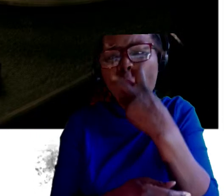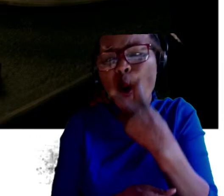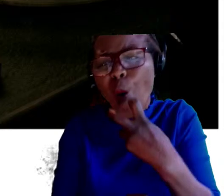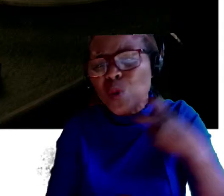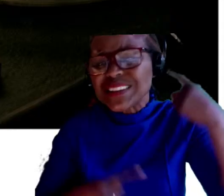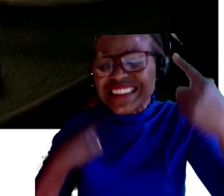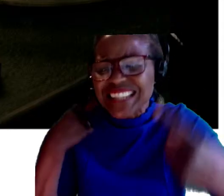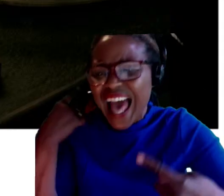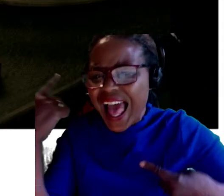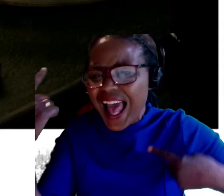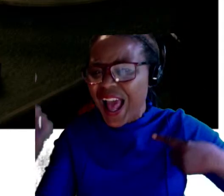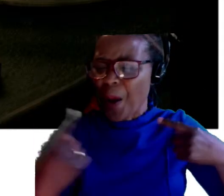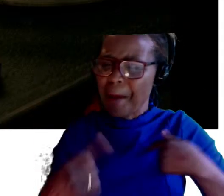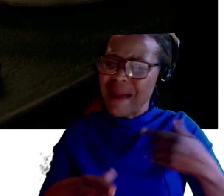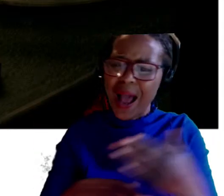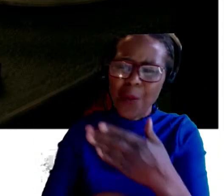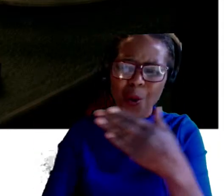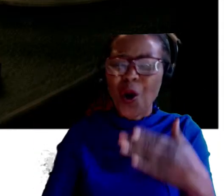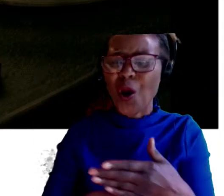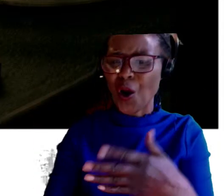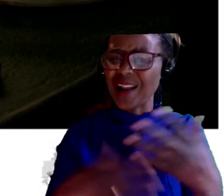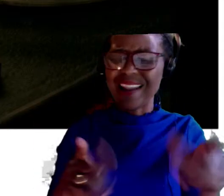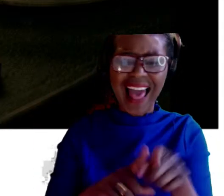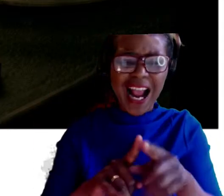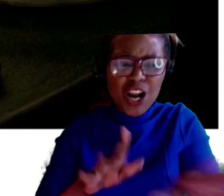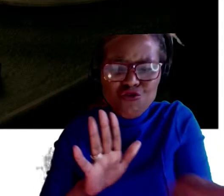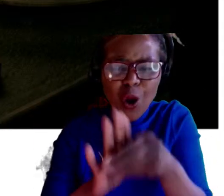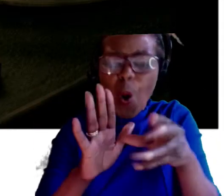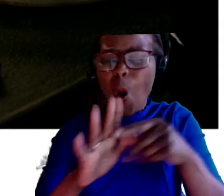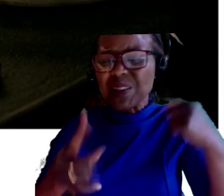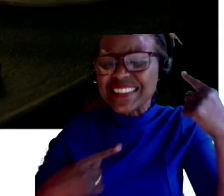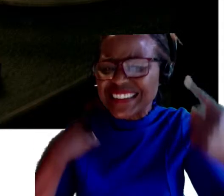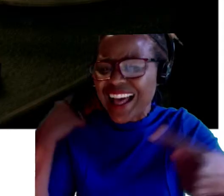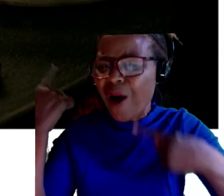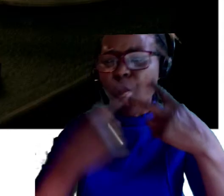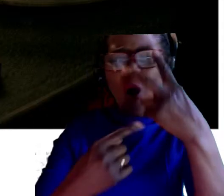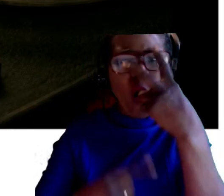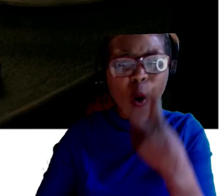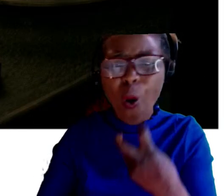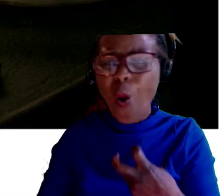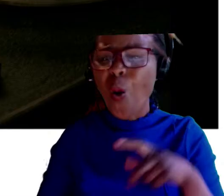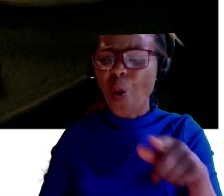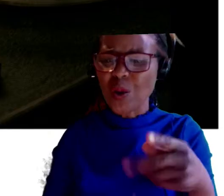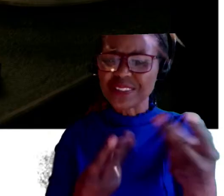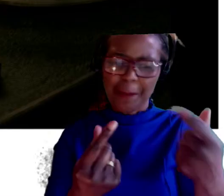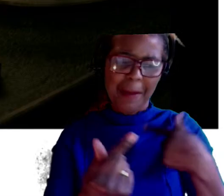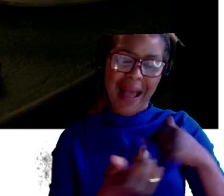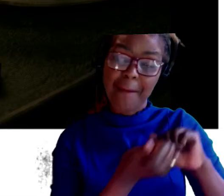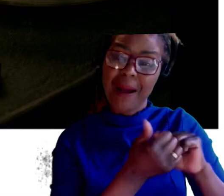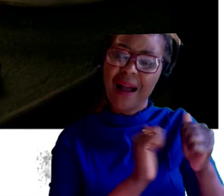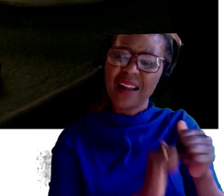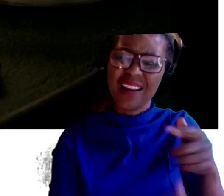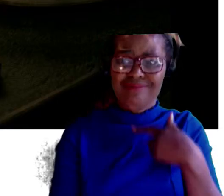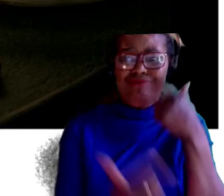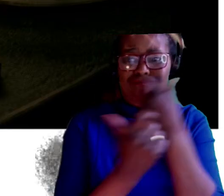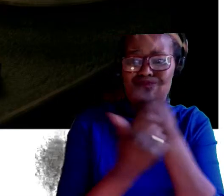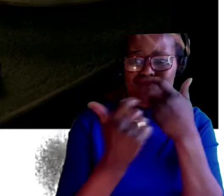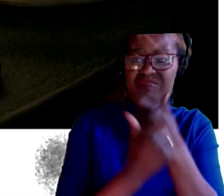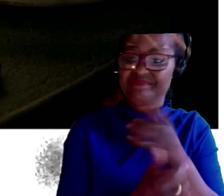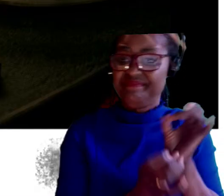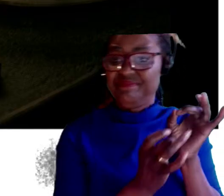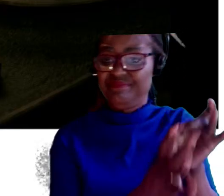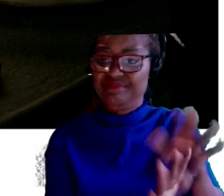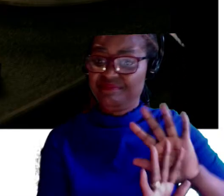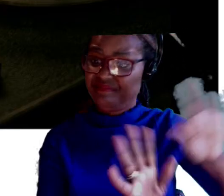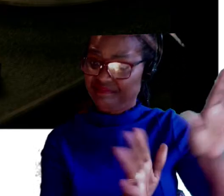the bittersweet use of recorded sound with a regularity my collaborators often find comical. In fact, Tanuja